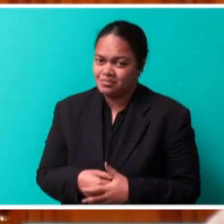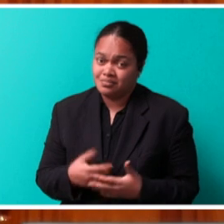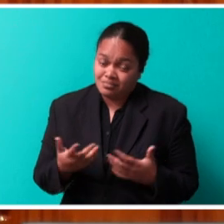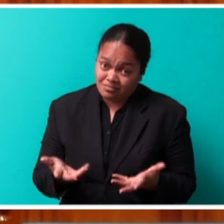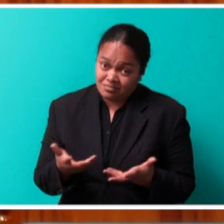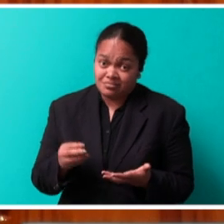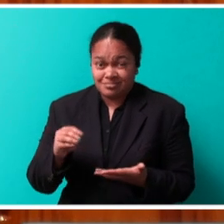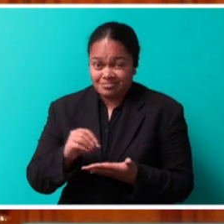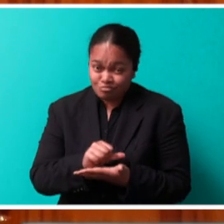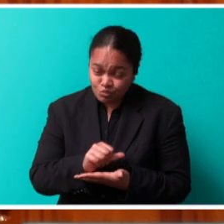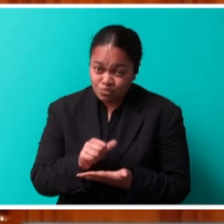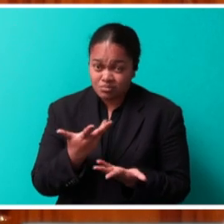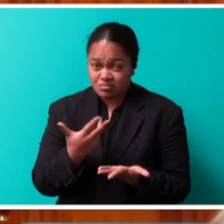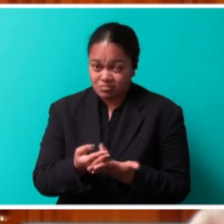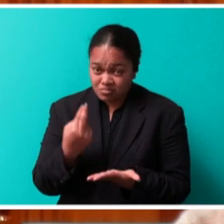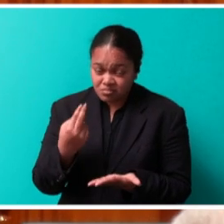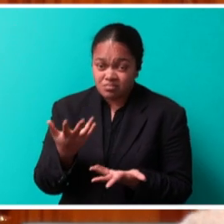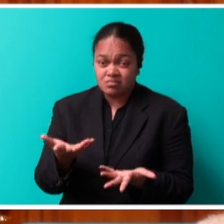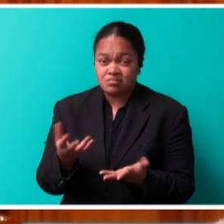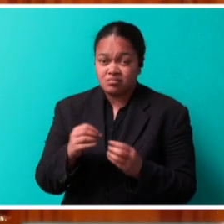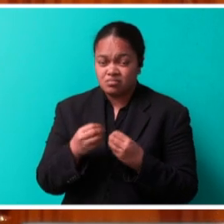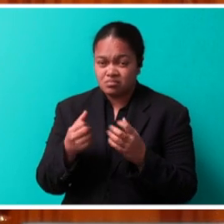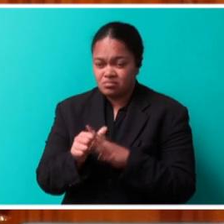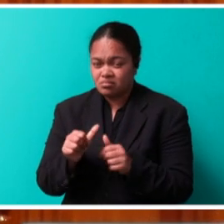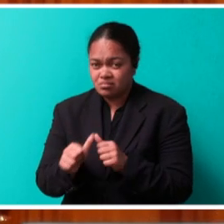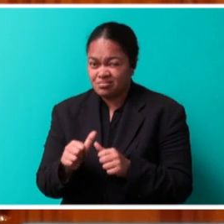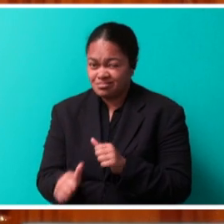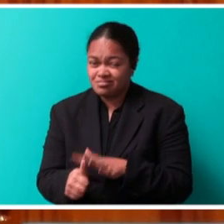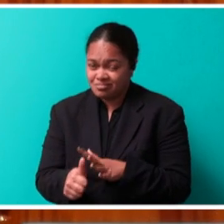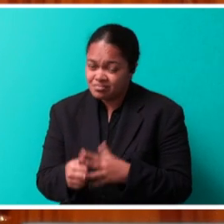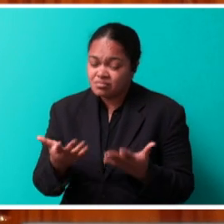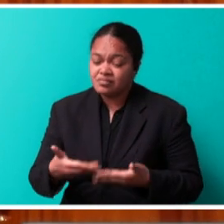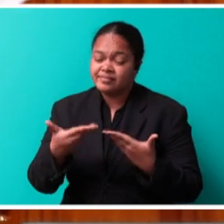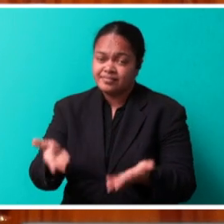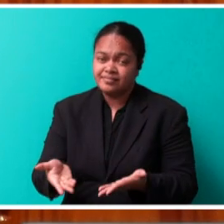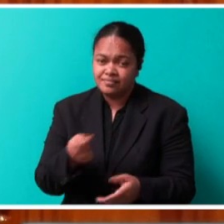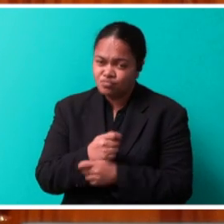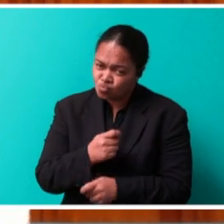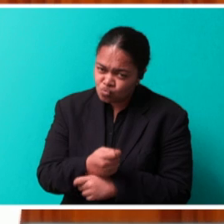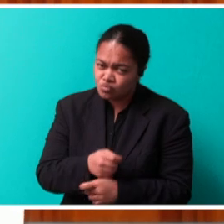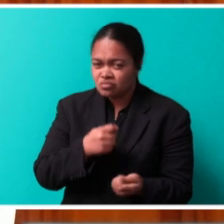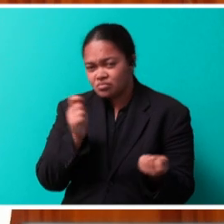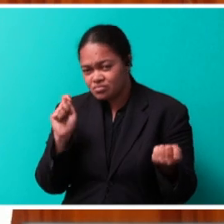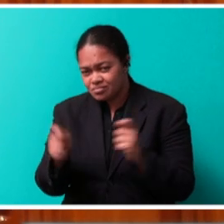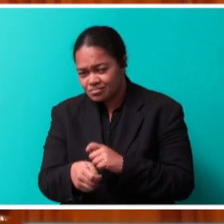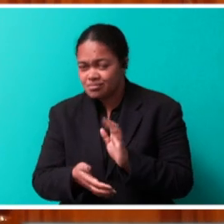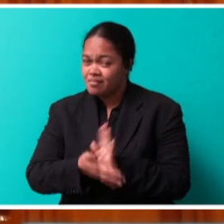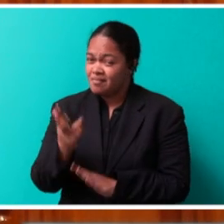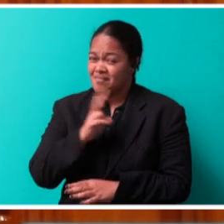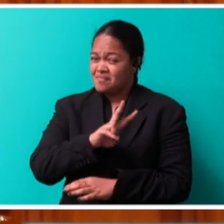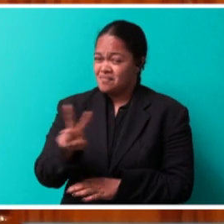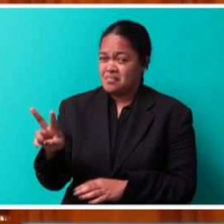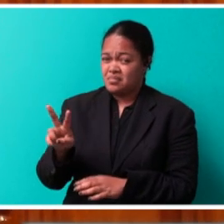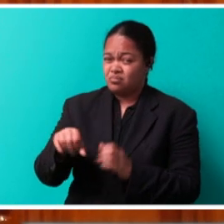soil rehabilitation, better access to mechanization, or providing the tools for transition into high-value alternative